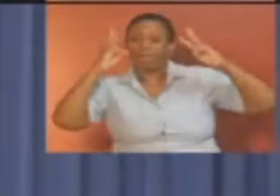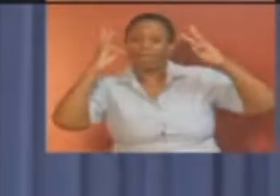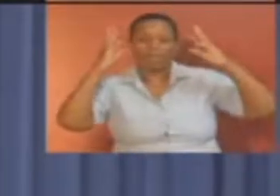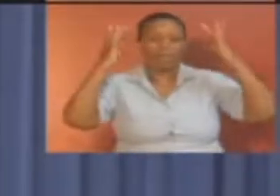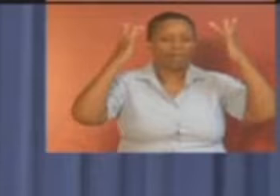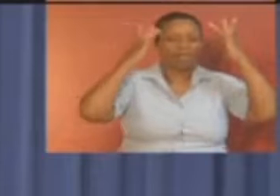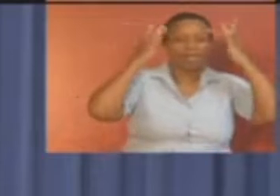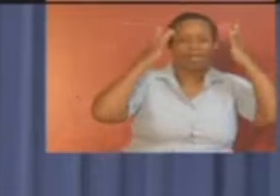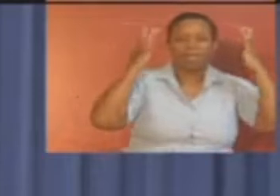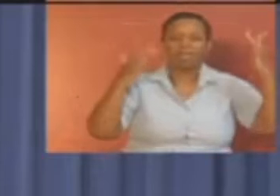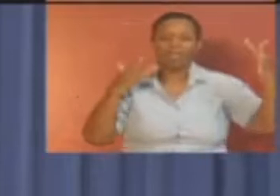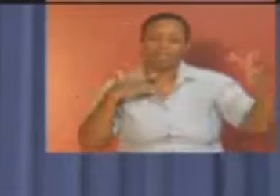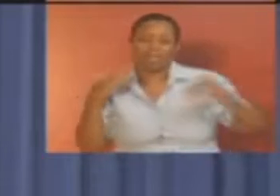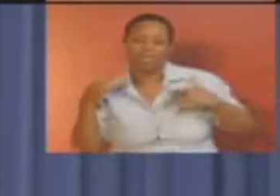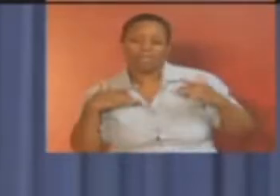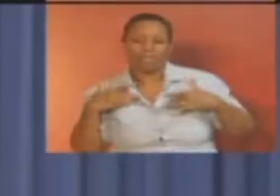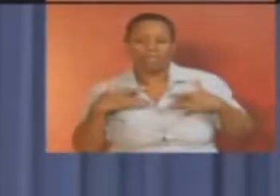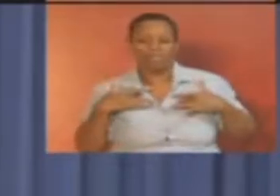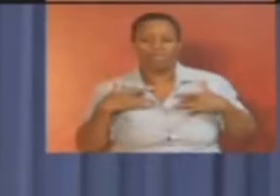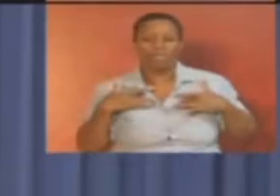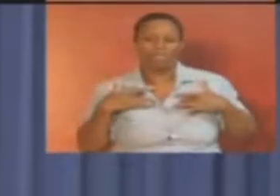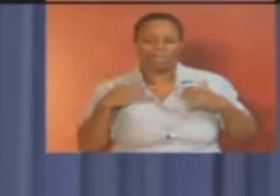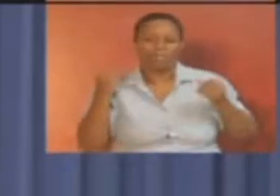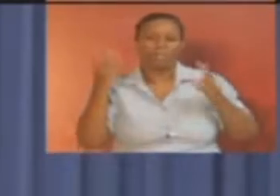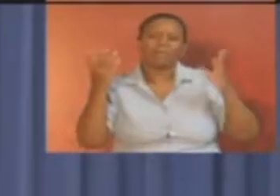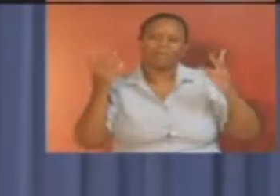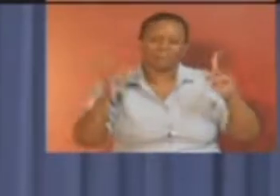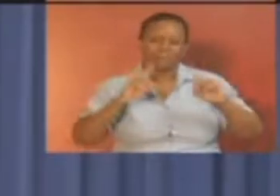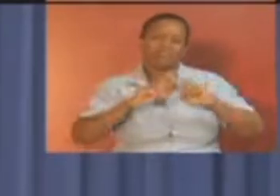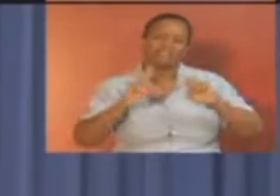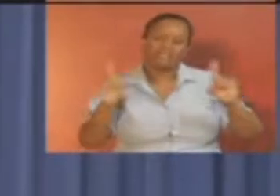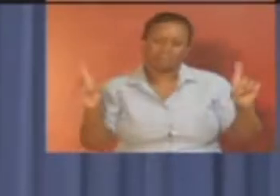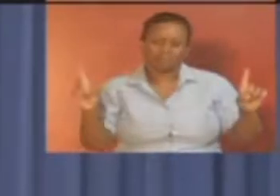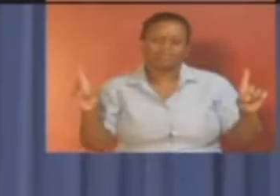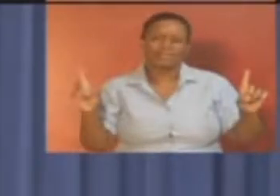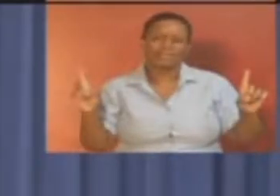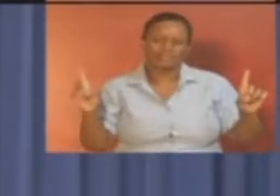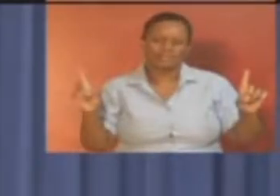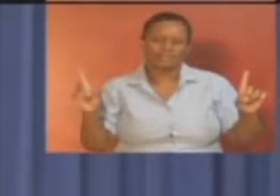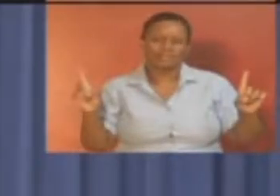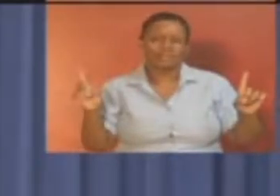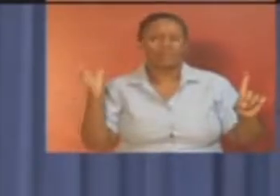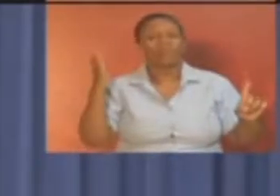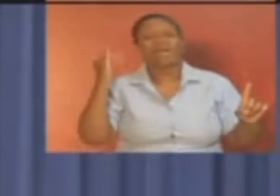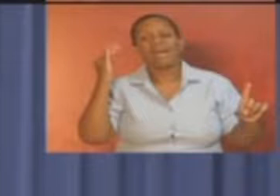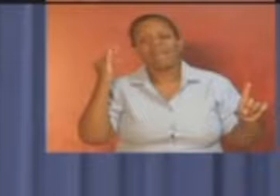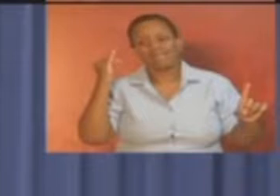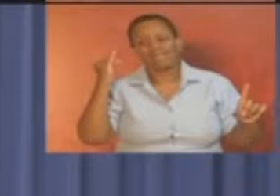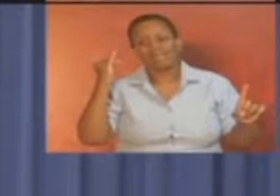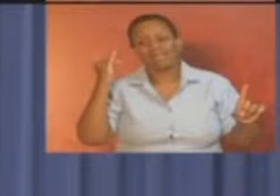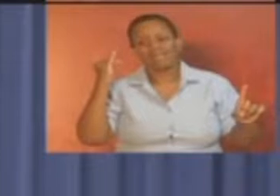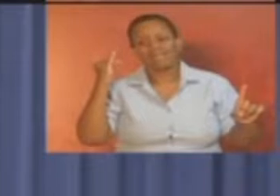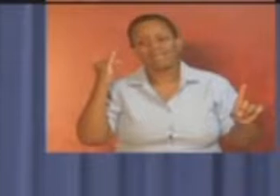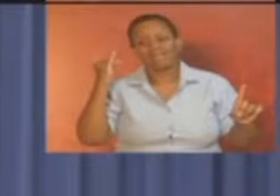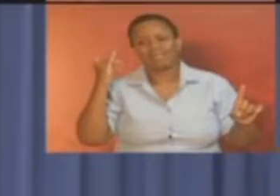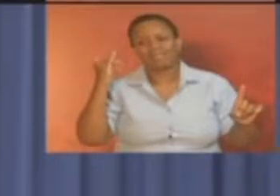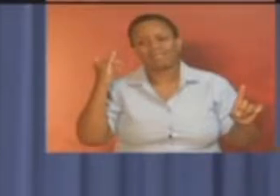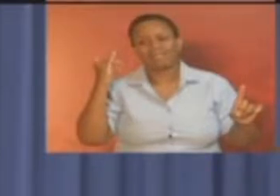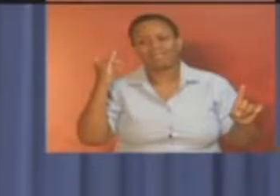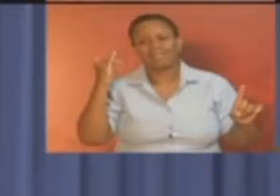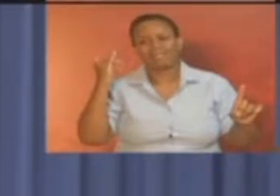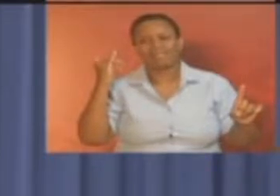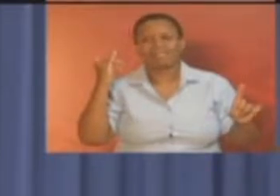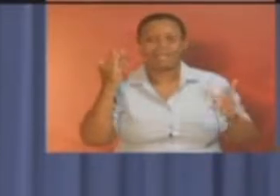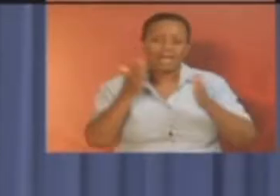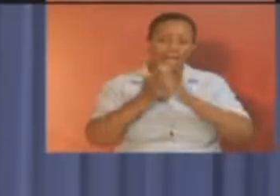That is not the story. Many people are being called upon to carry yourself on your own